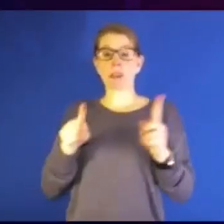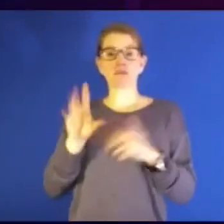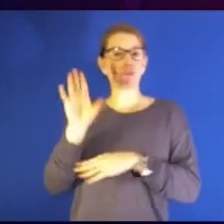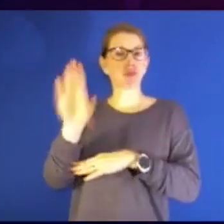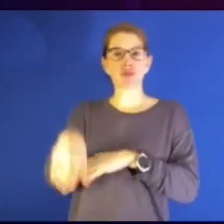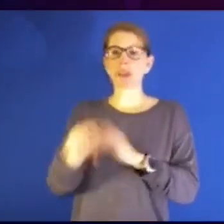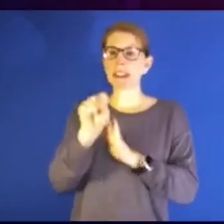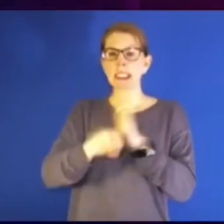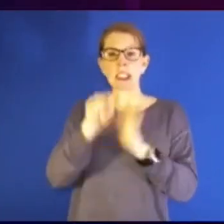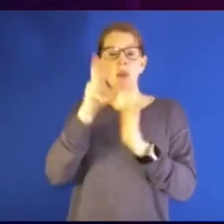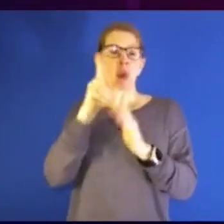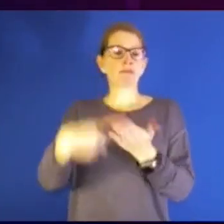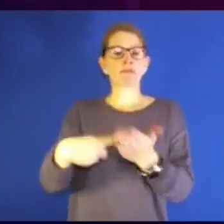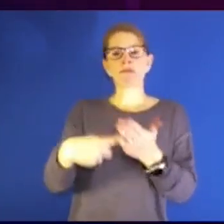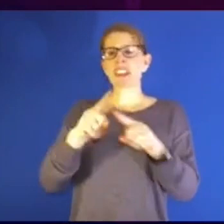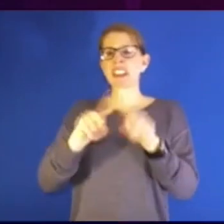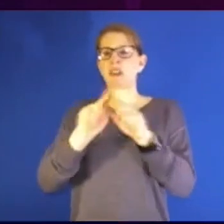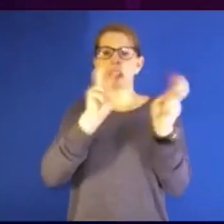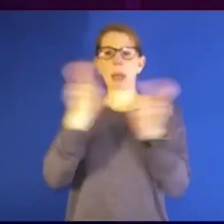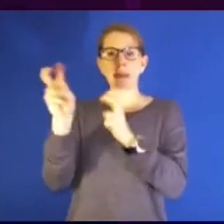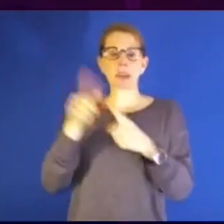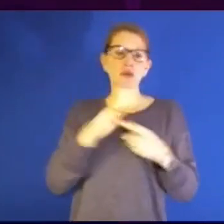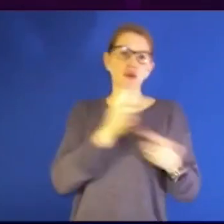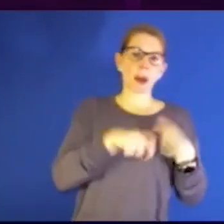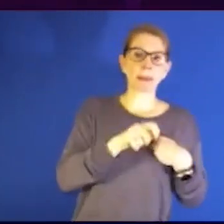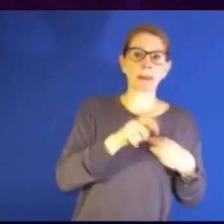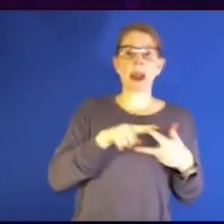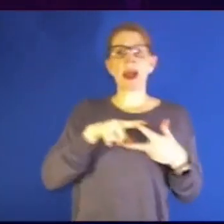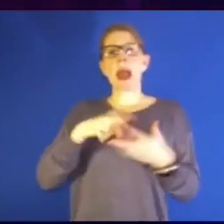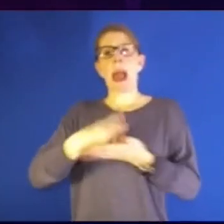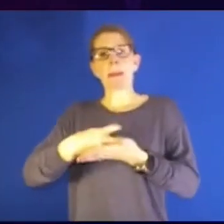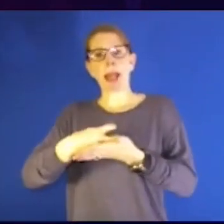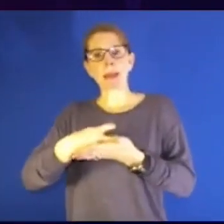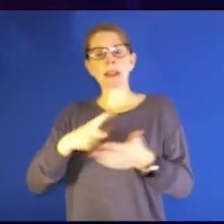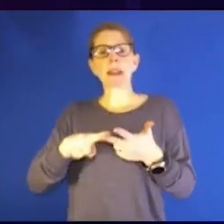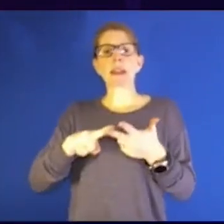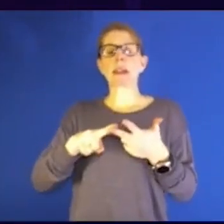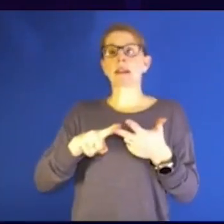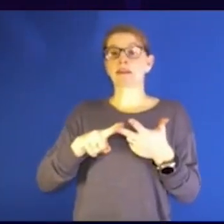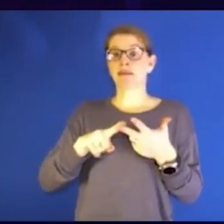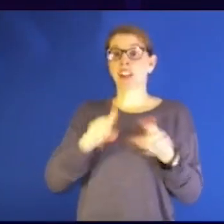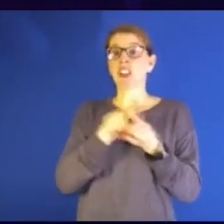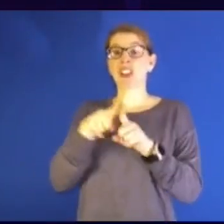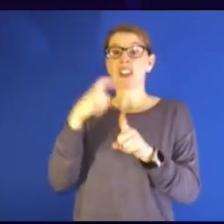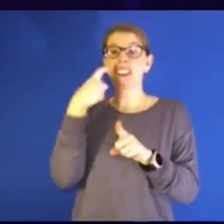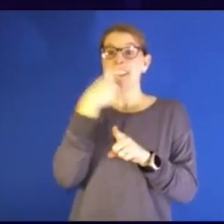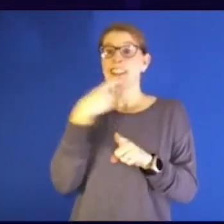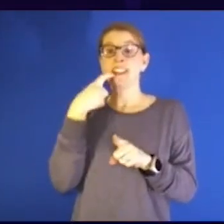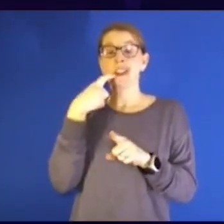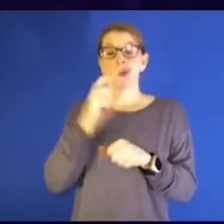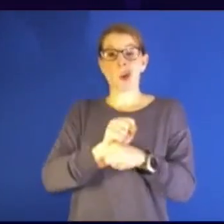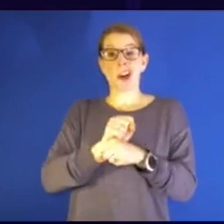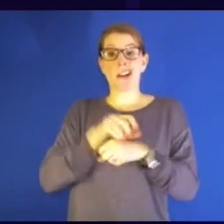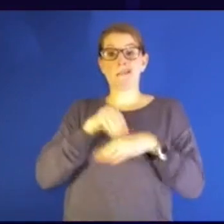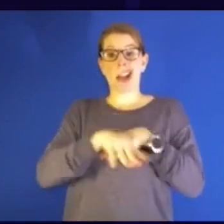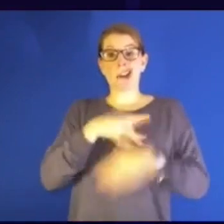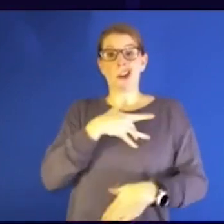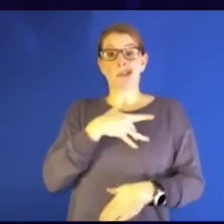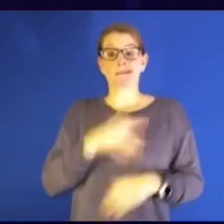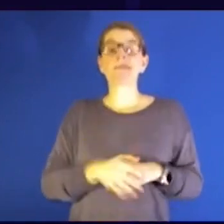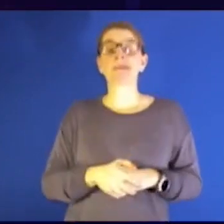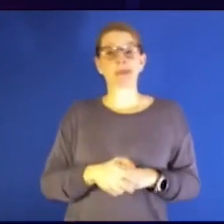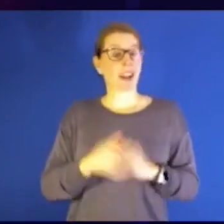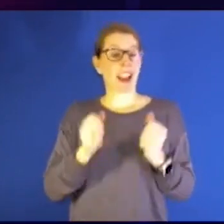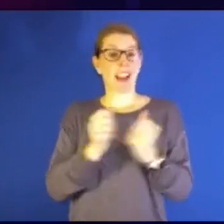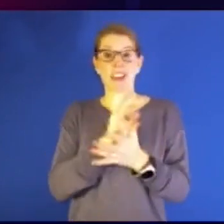variety of topics like transplant, epilepsy, even the effects of dental work on the heart. Again, All Things Heart starts